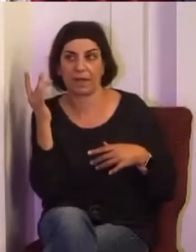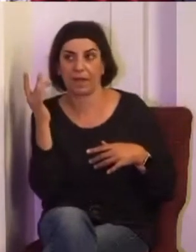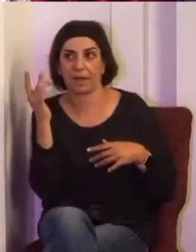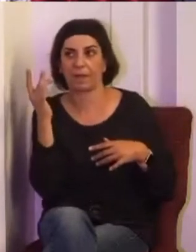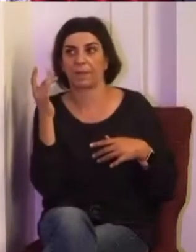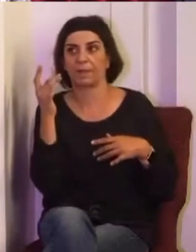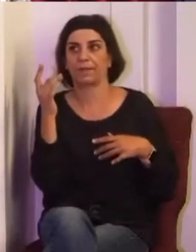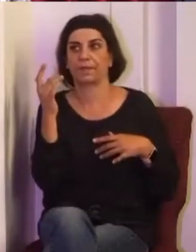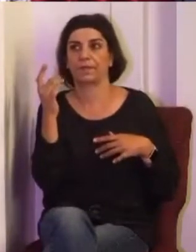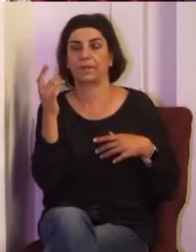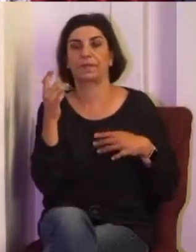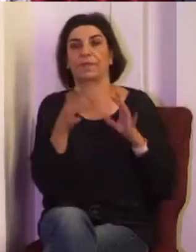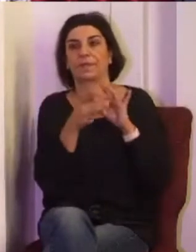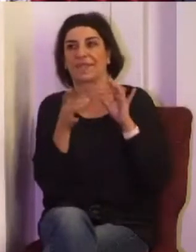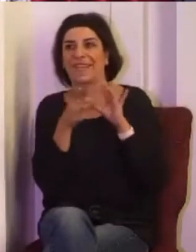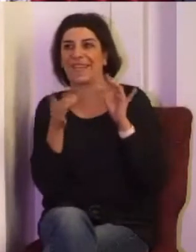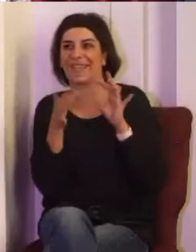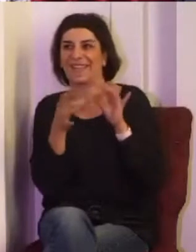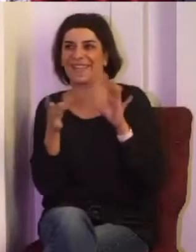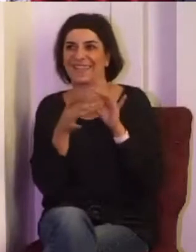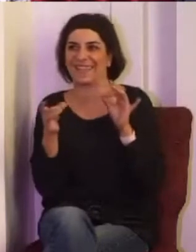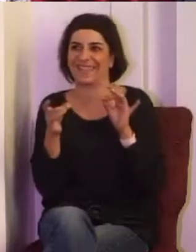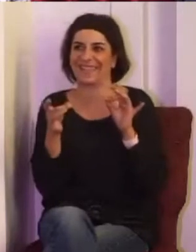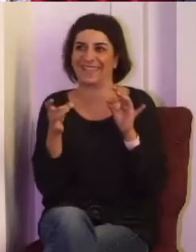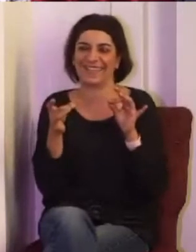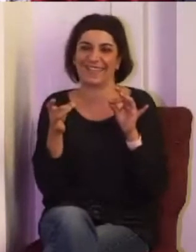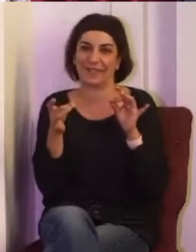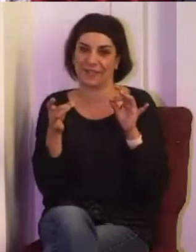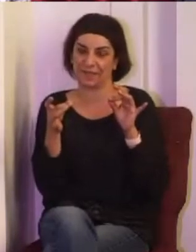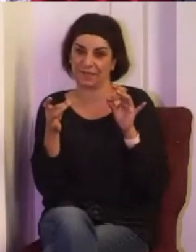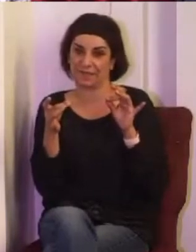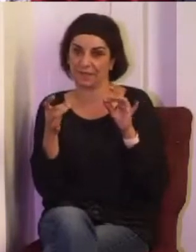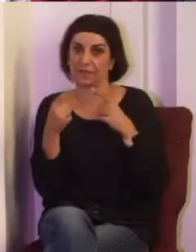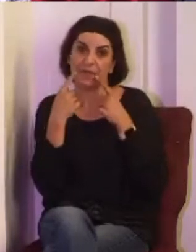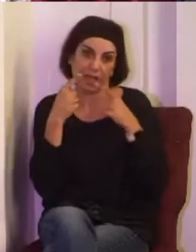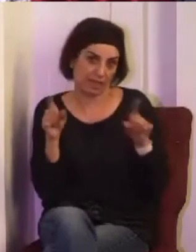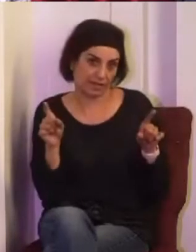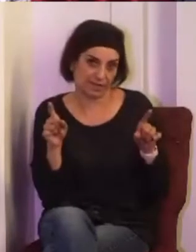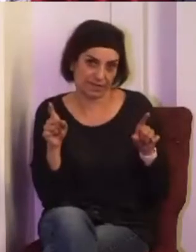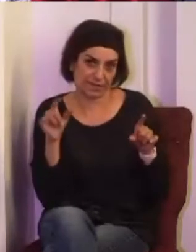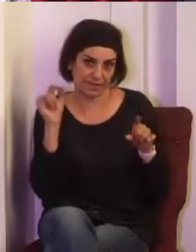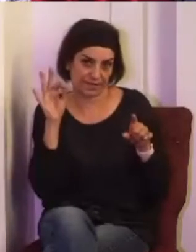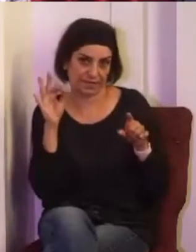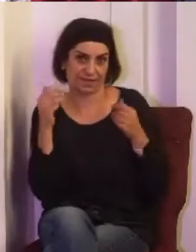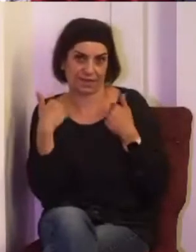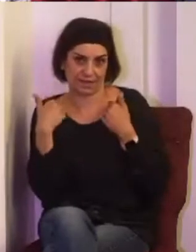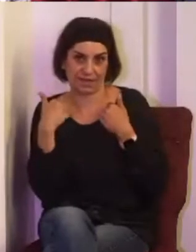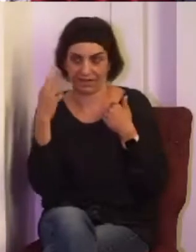Because it goes with my message. That's why I'm telling you this. See, I'll confess to you if it has a reason.